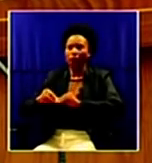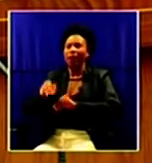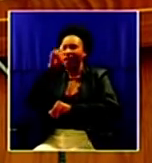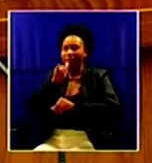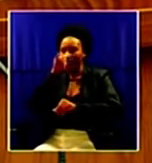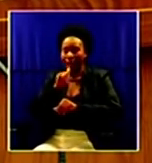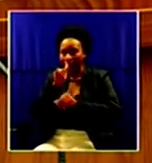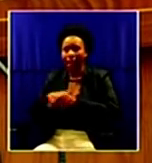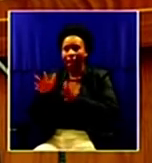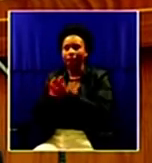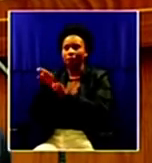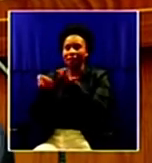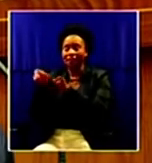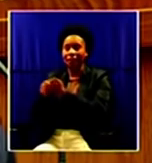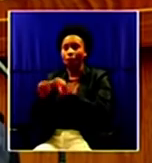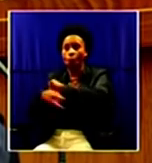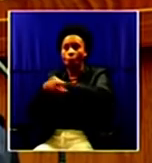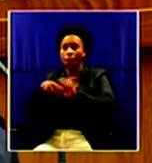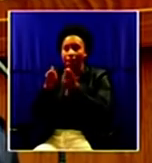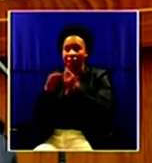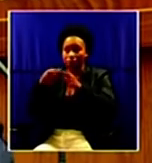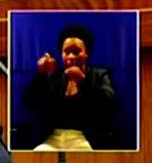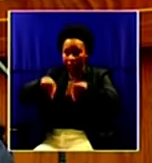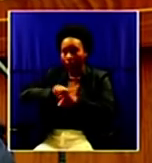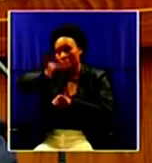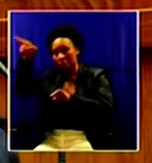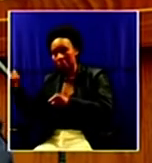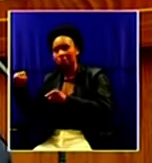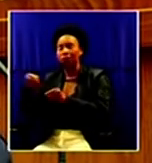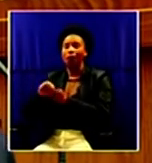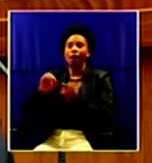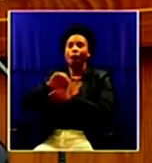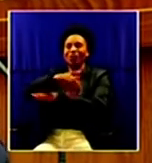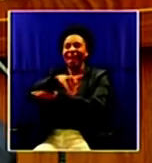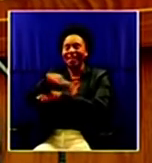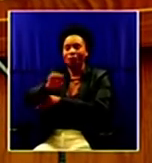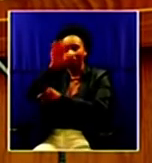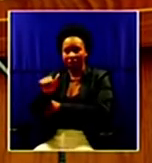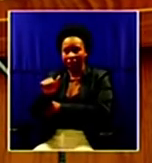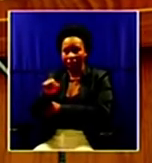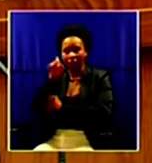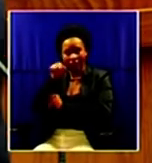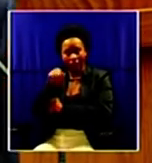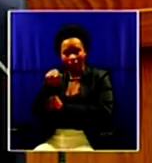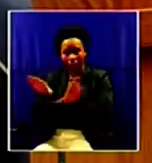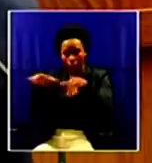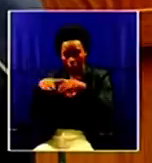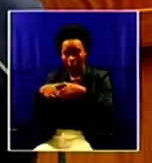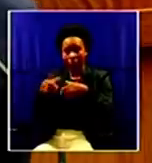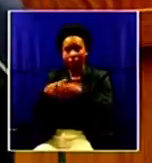activities through an inter-agency working group. This group has completed